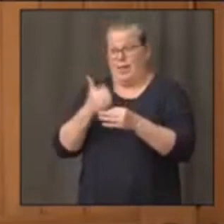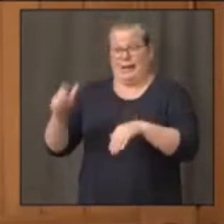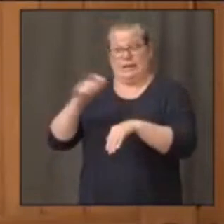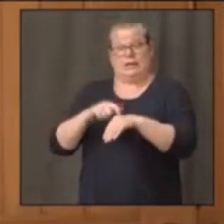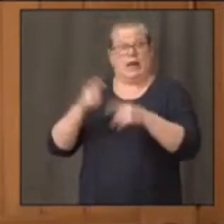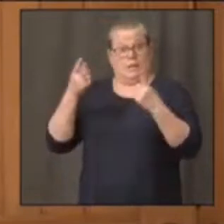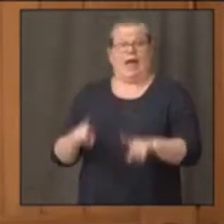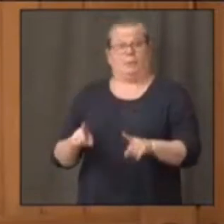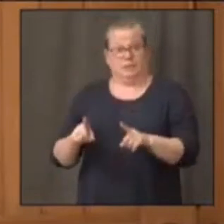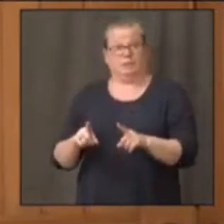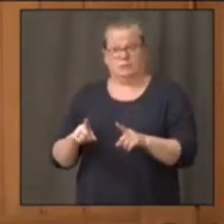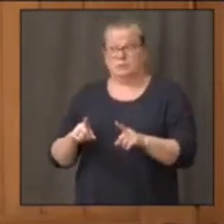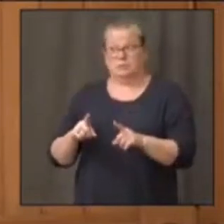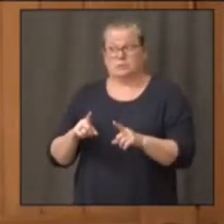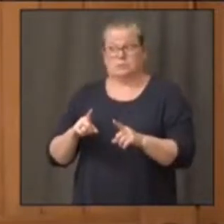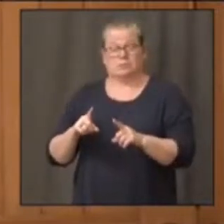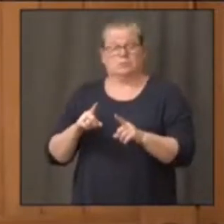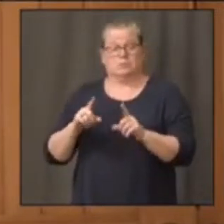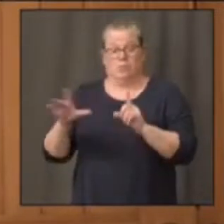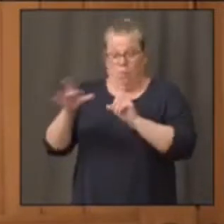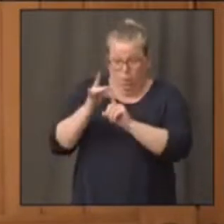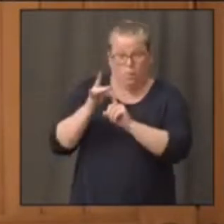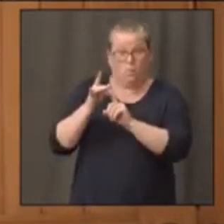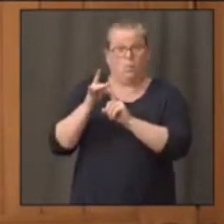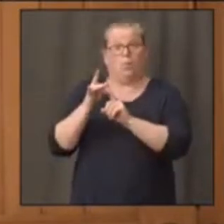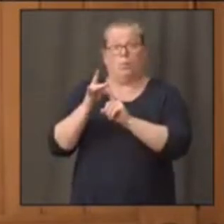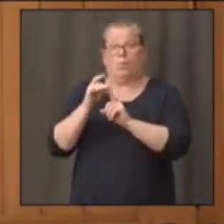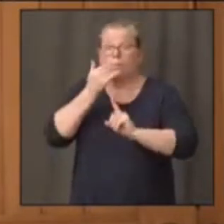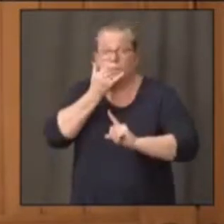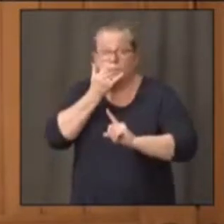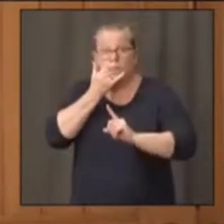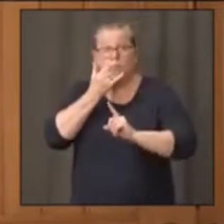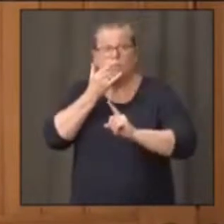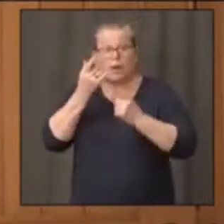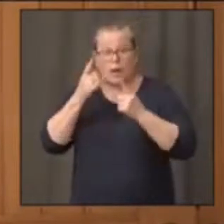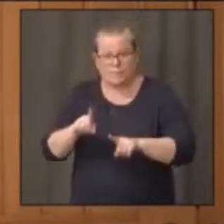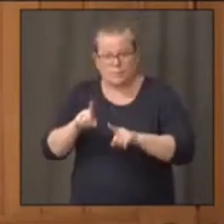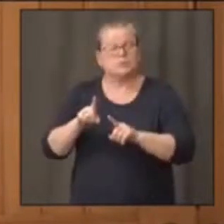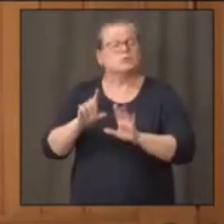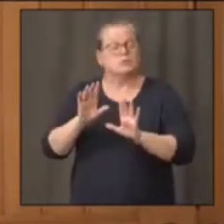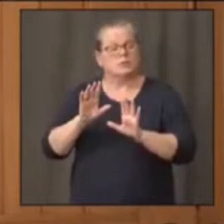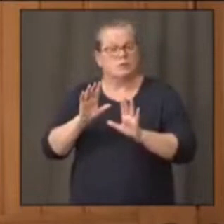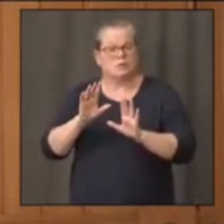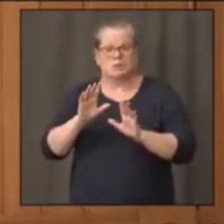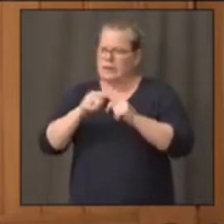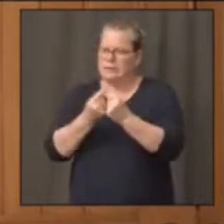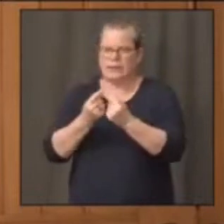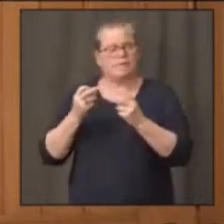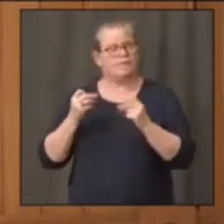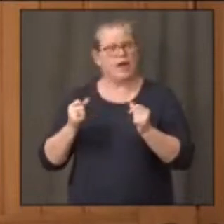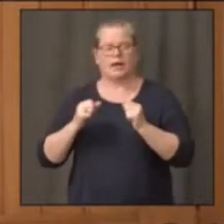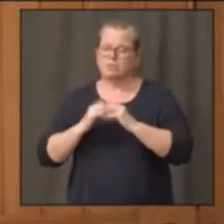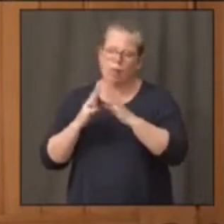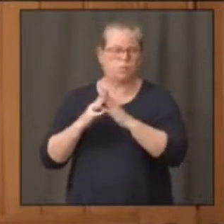is following up on it. They work straight through the weekend investigating it and working with the clinicians to take